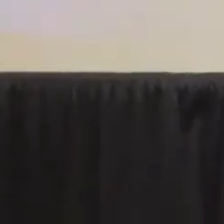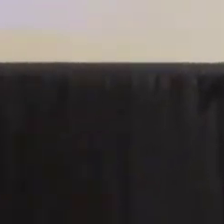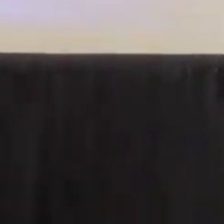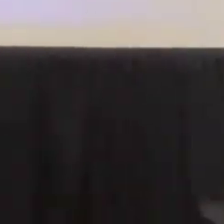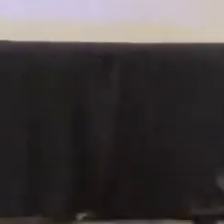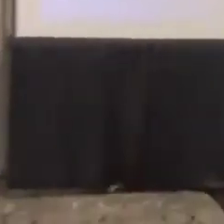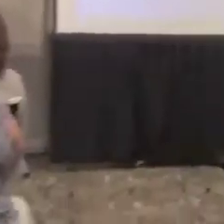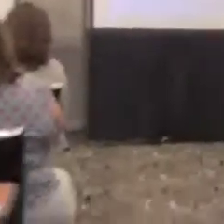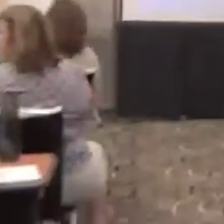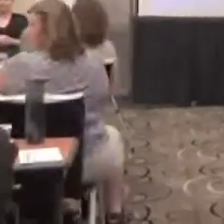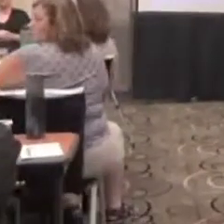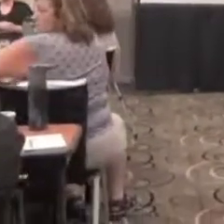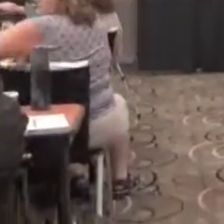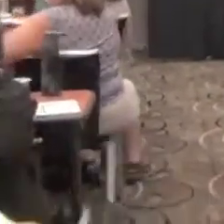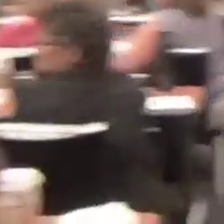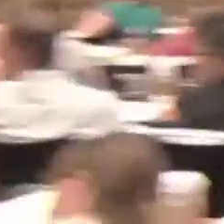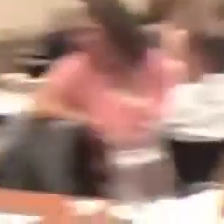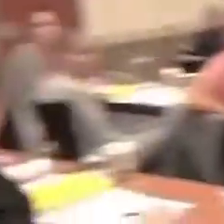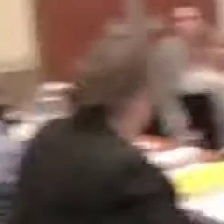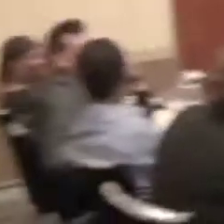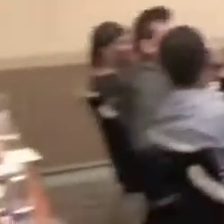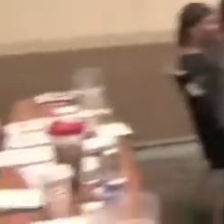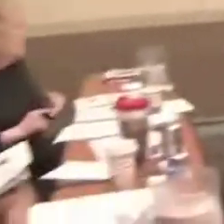Yes, thank you.